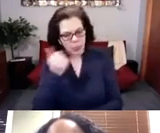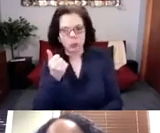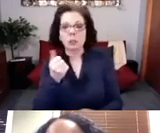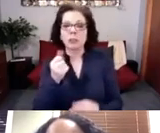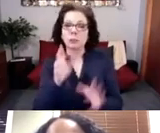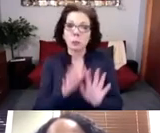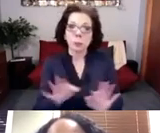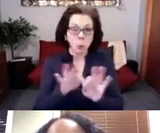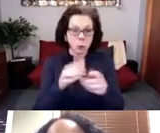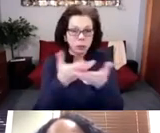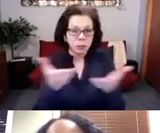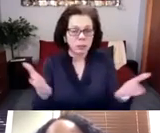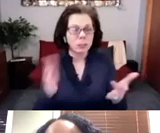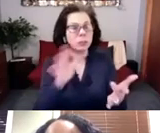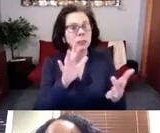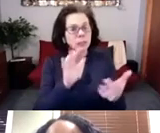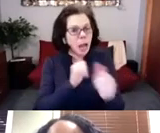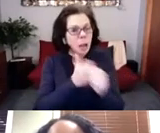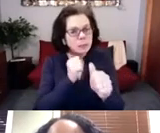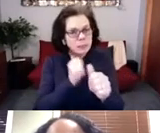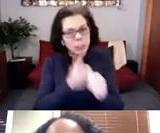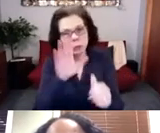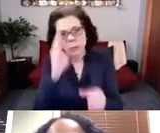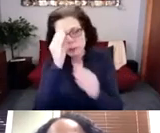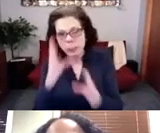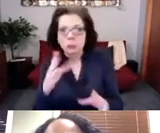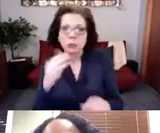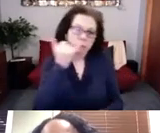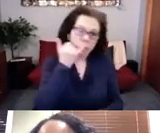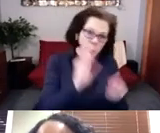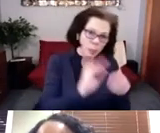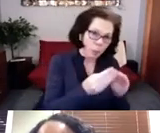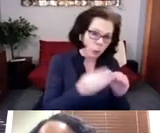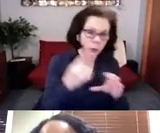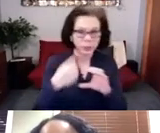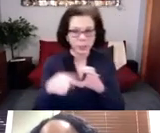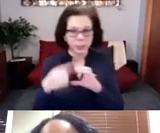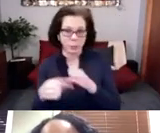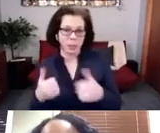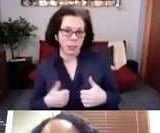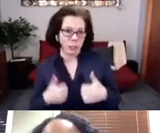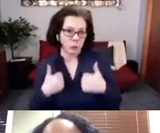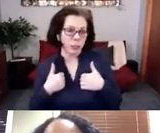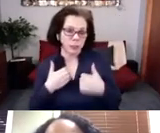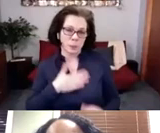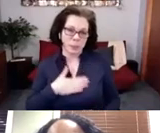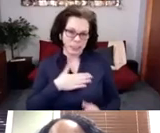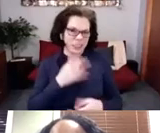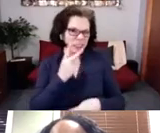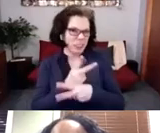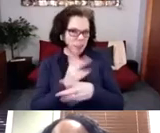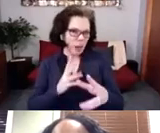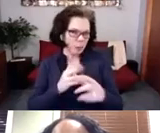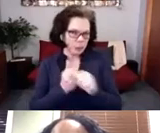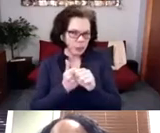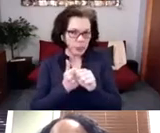information updated. That's your phone number and your email. If you've had a change in your phone number, you can submit an online form,